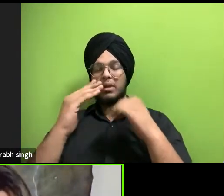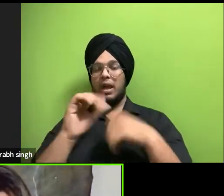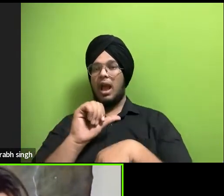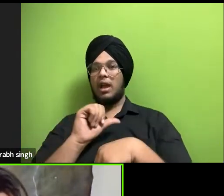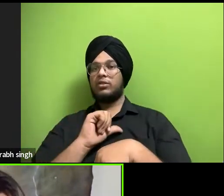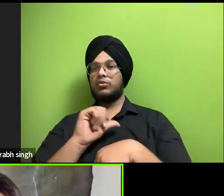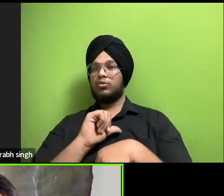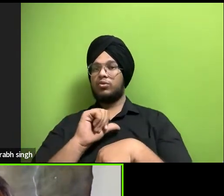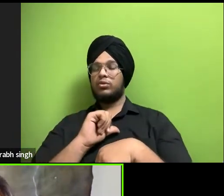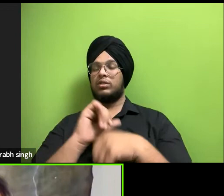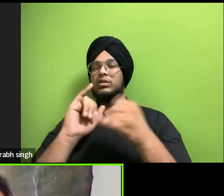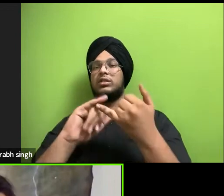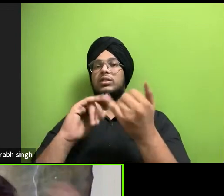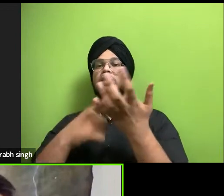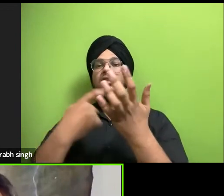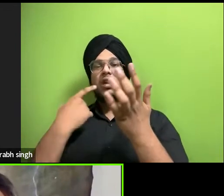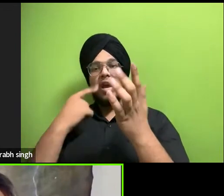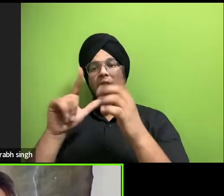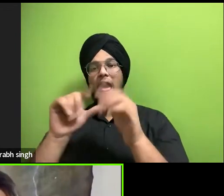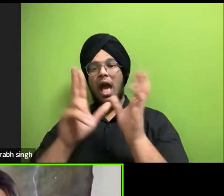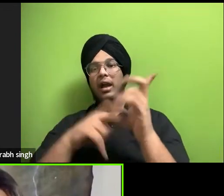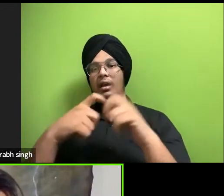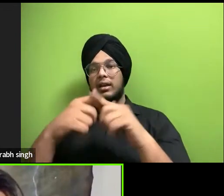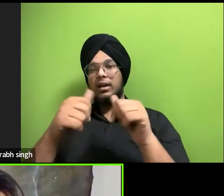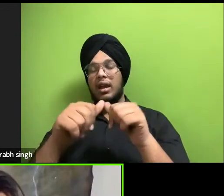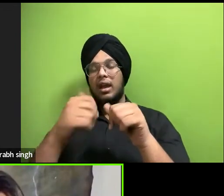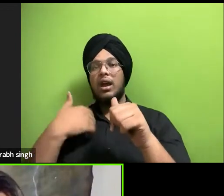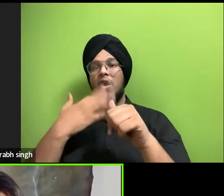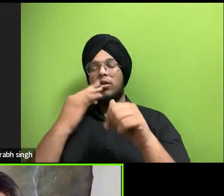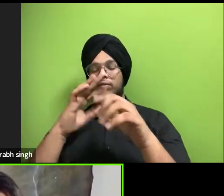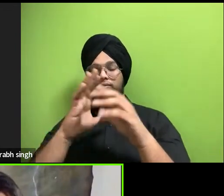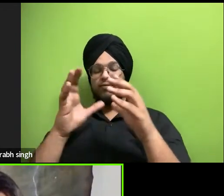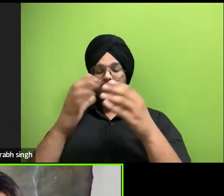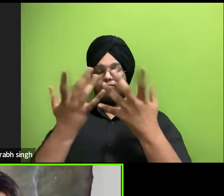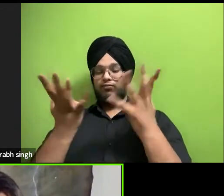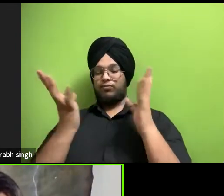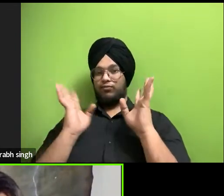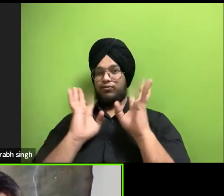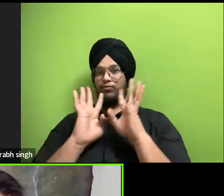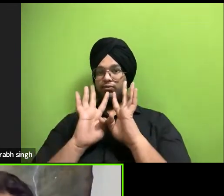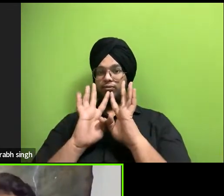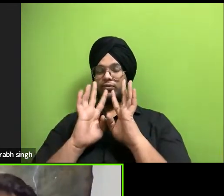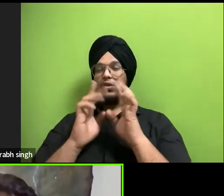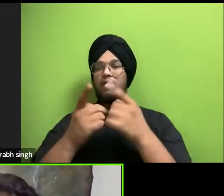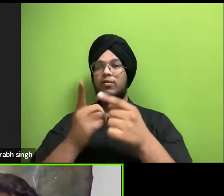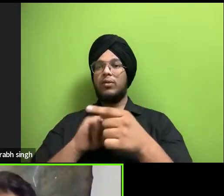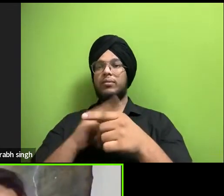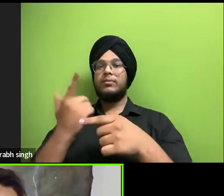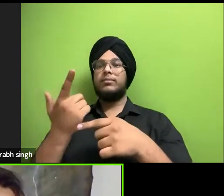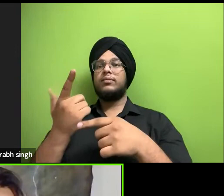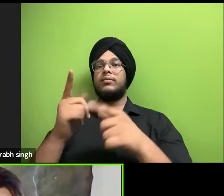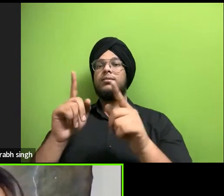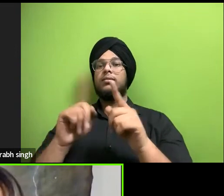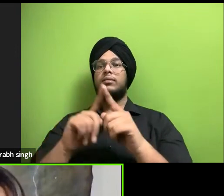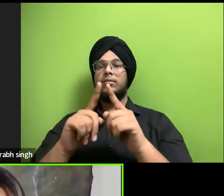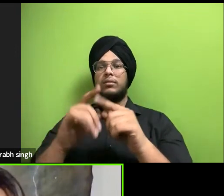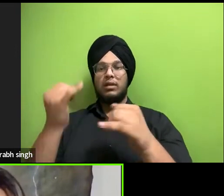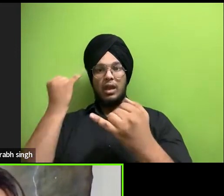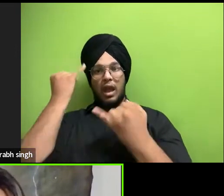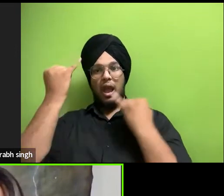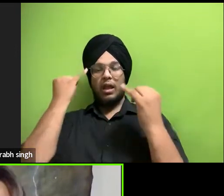Sri Lanka. So I was already surrounded by, you know, the idea